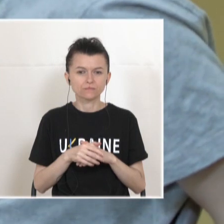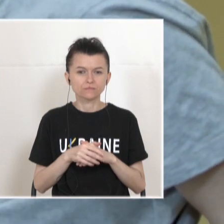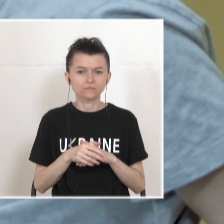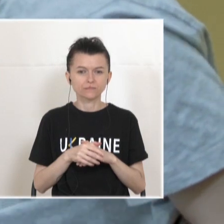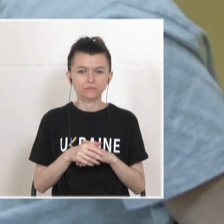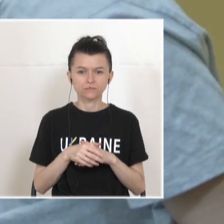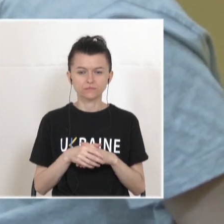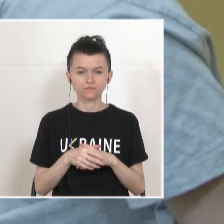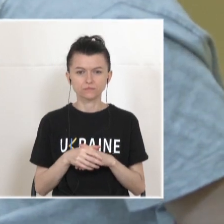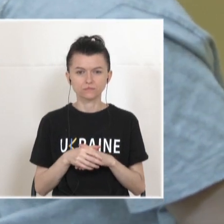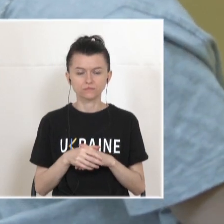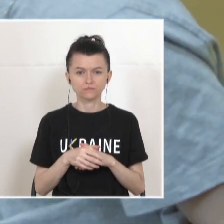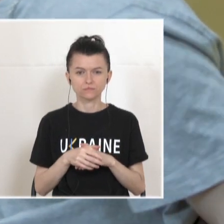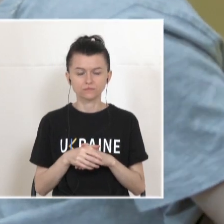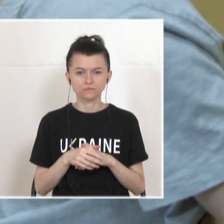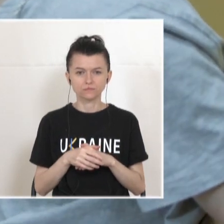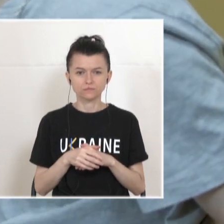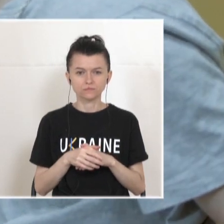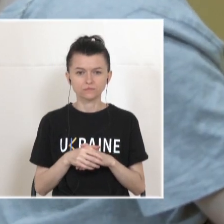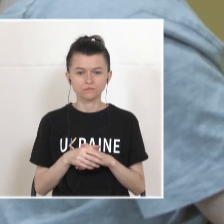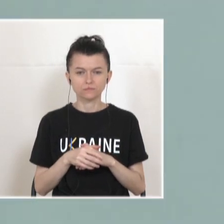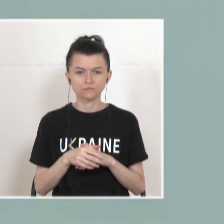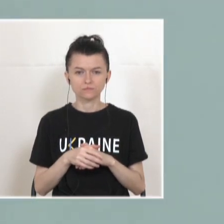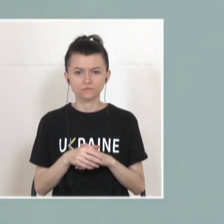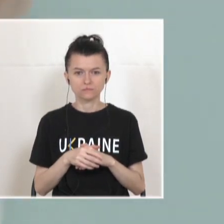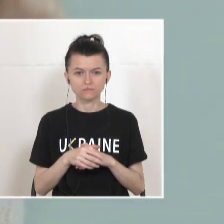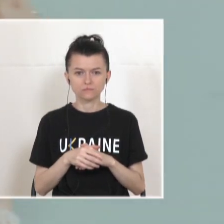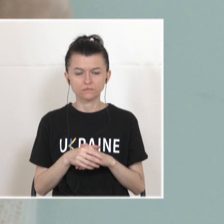I think peace. Yes, of course.